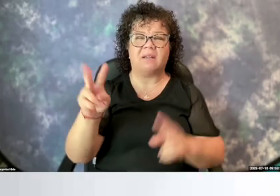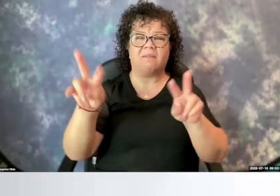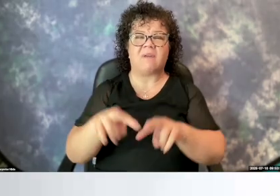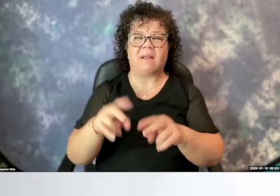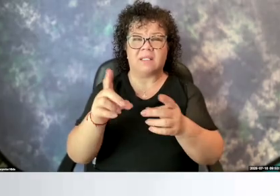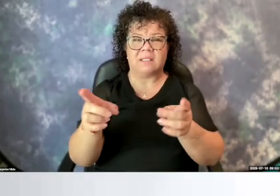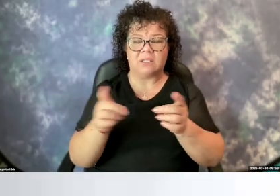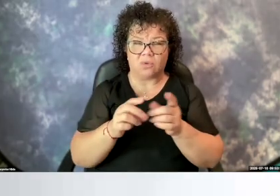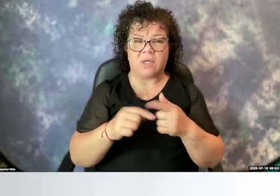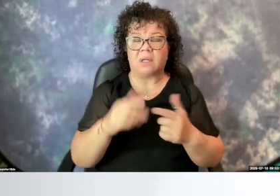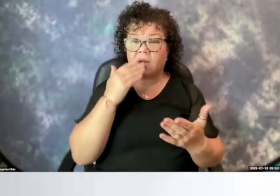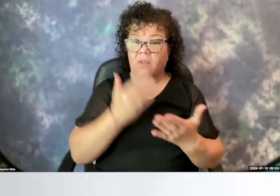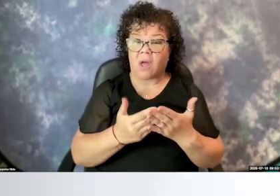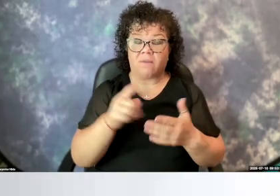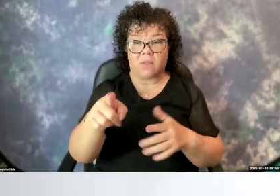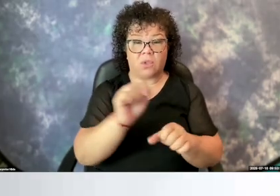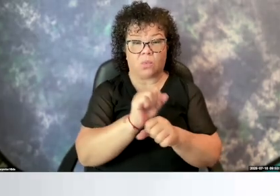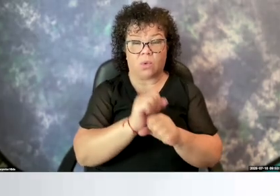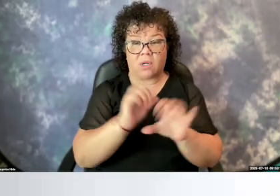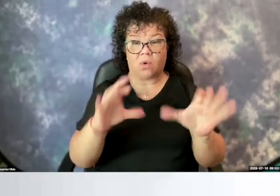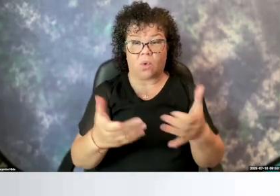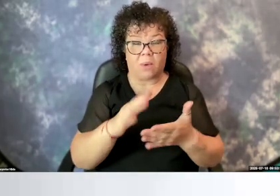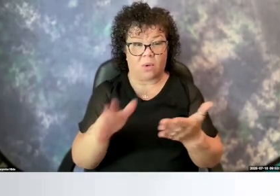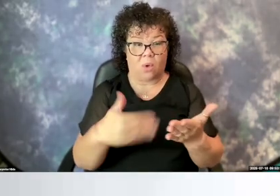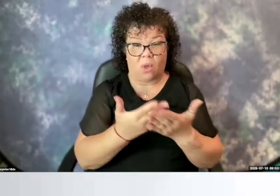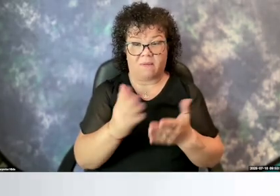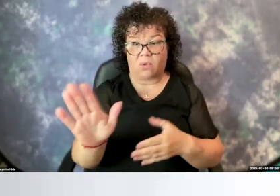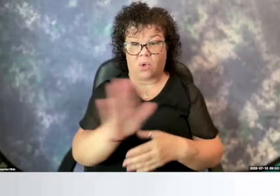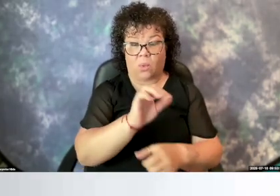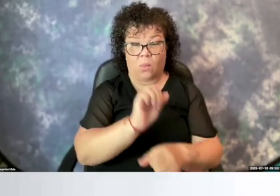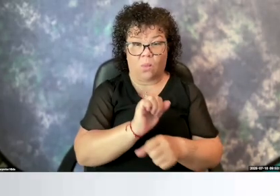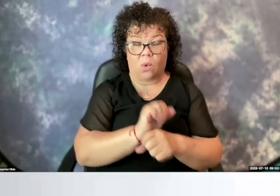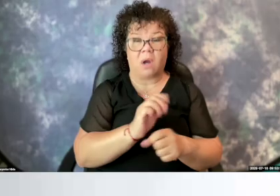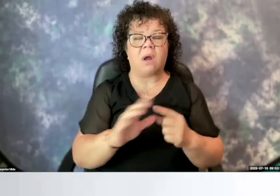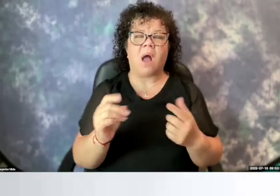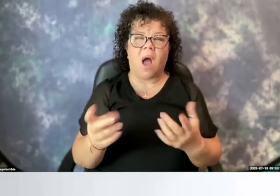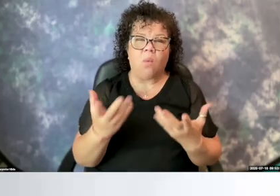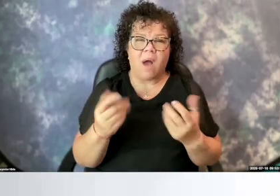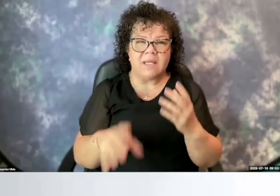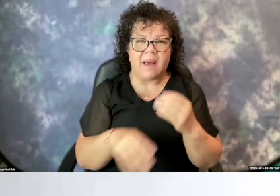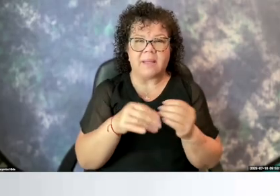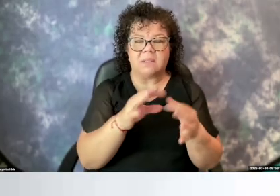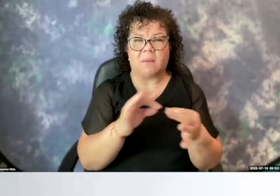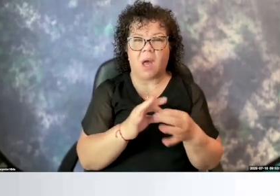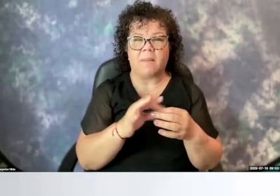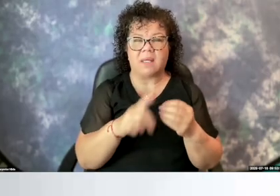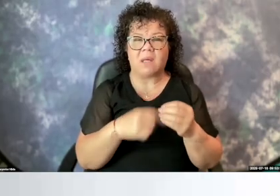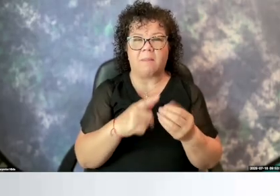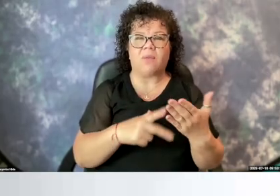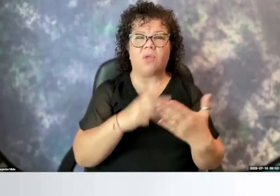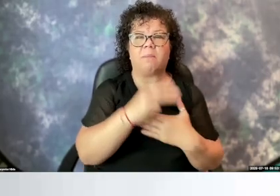appreciate this work group and all the work that's been put into this. And I'm particularly just providing some comments on